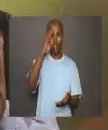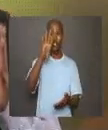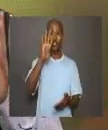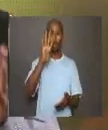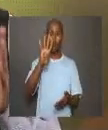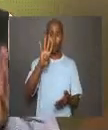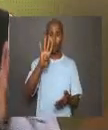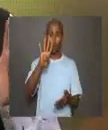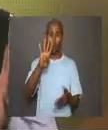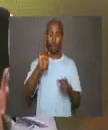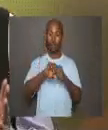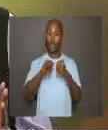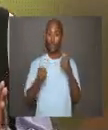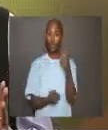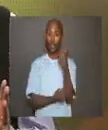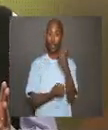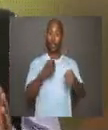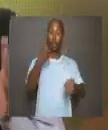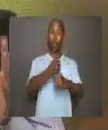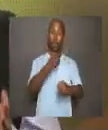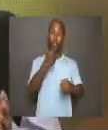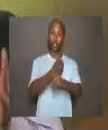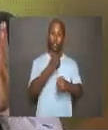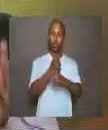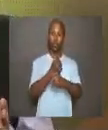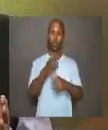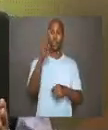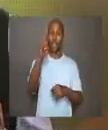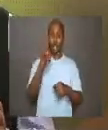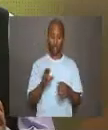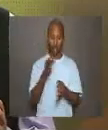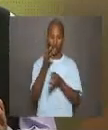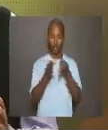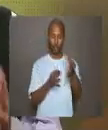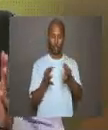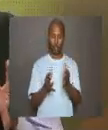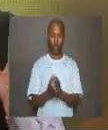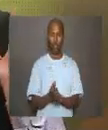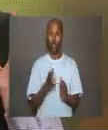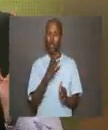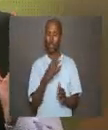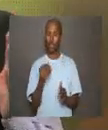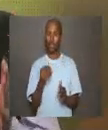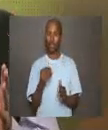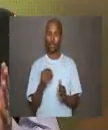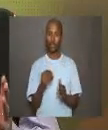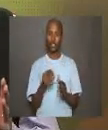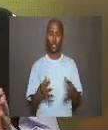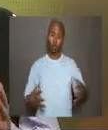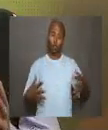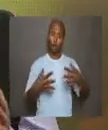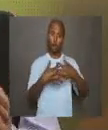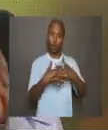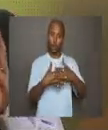four fundamental operations of rational expressions and decompose